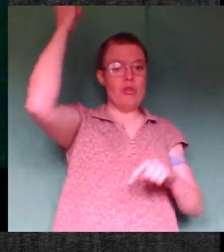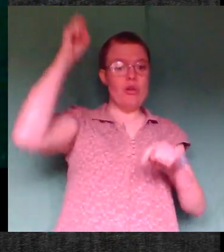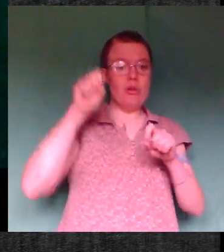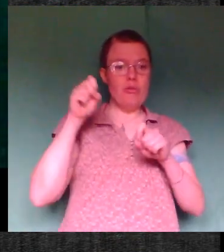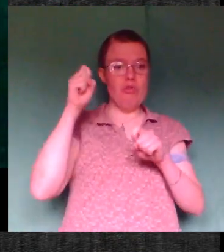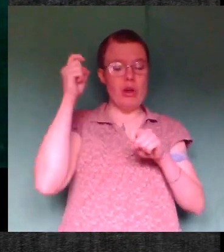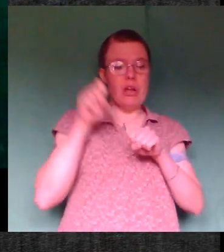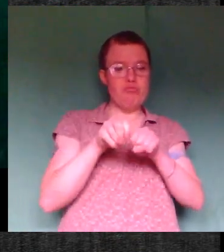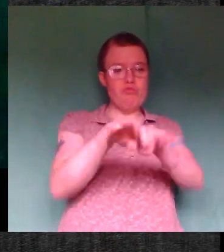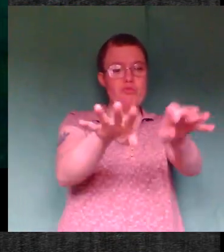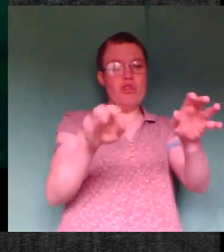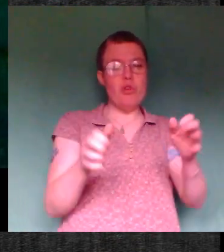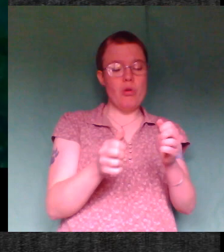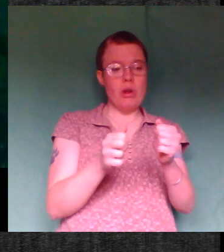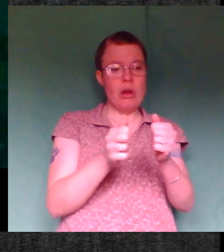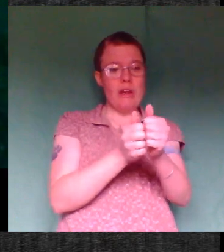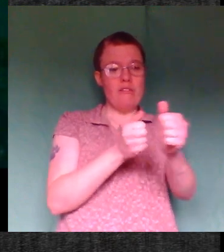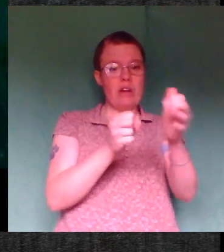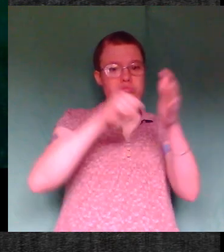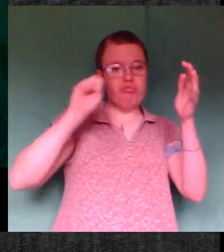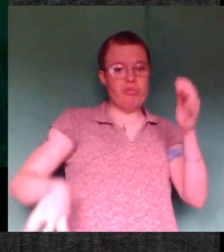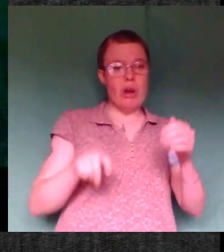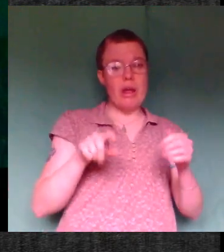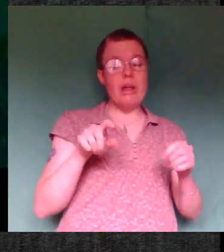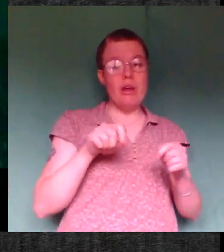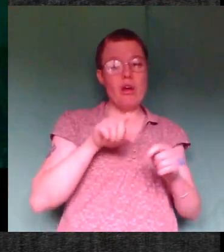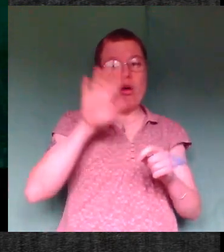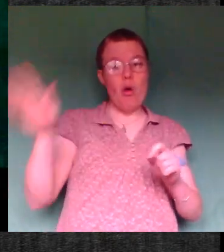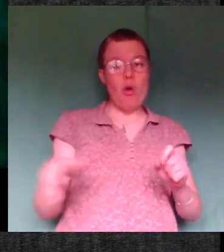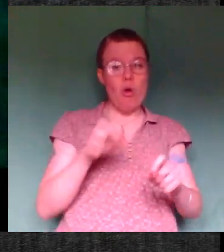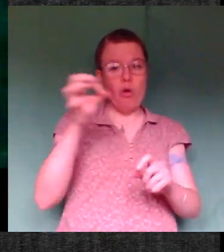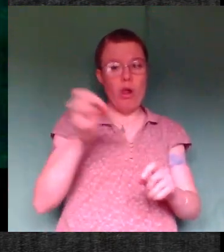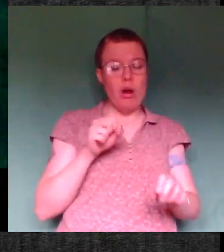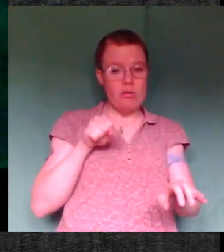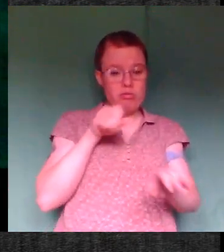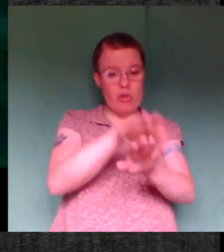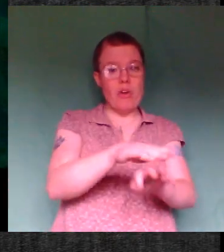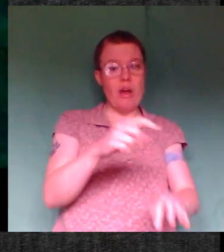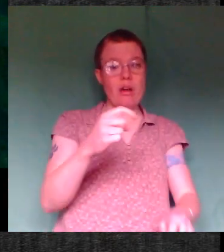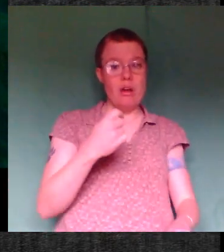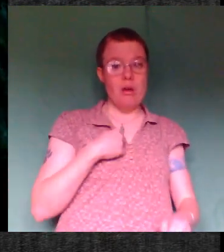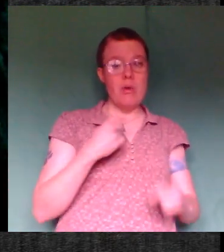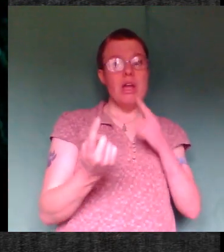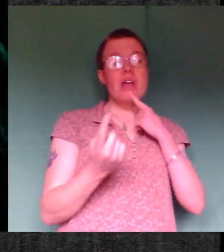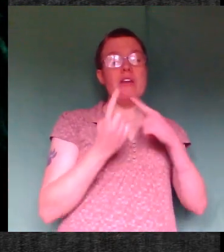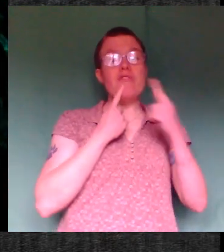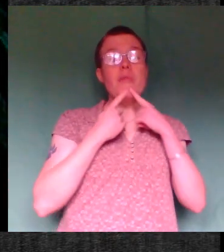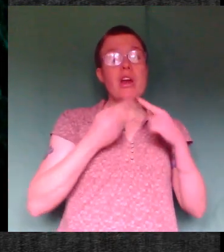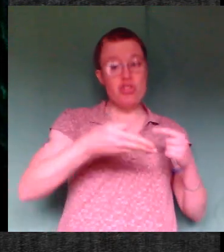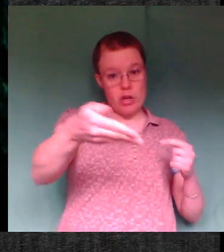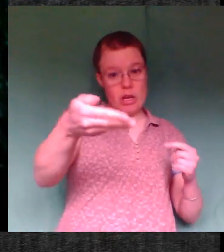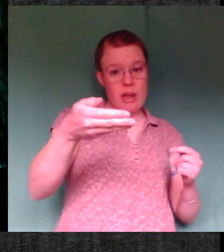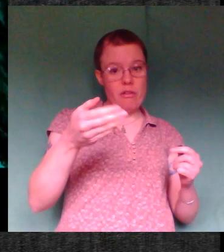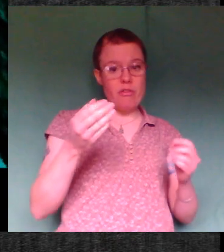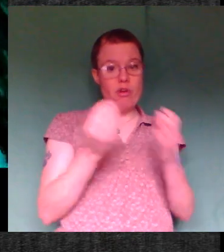Yes. This is a top-secret black op. Don't expect any official support.